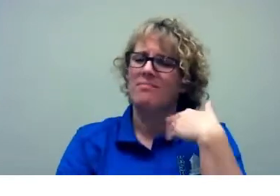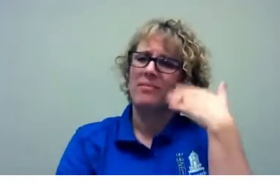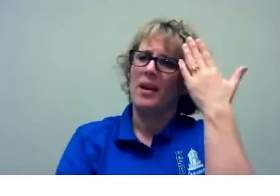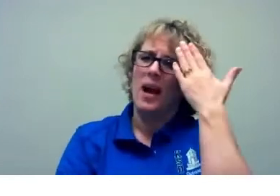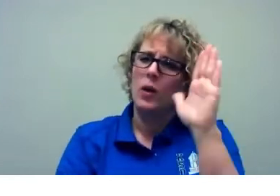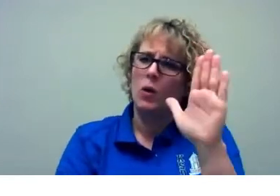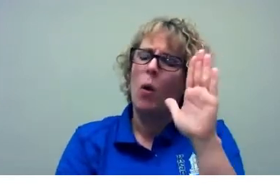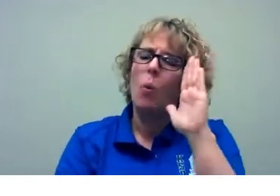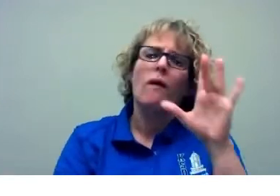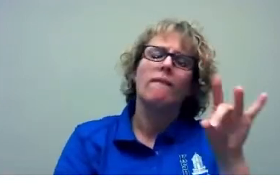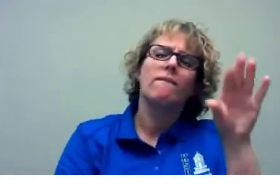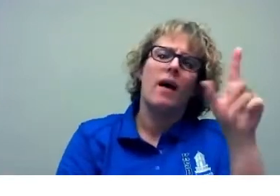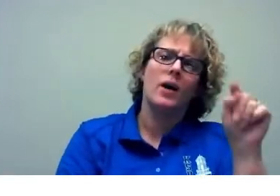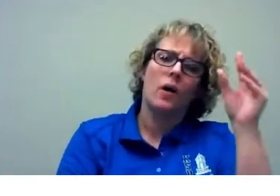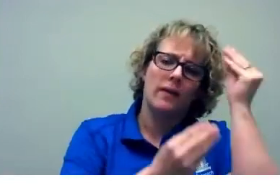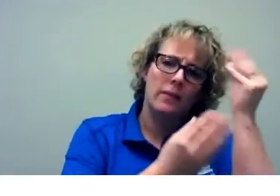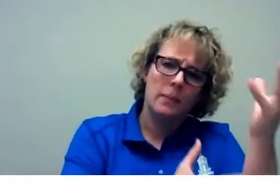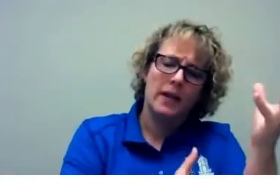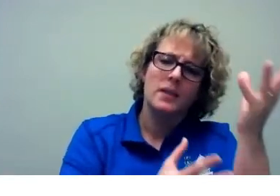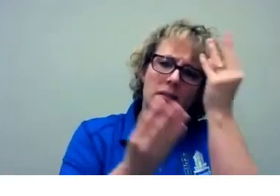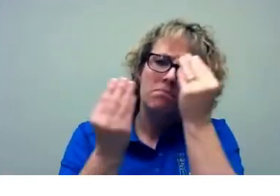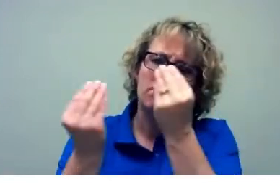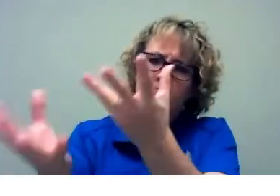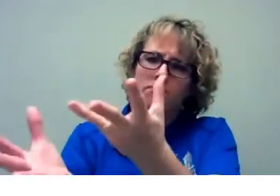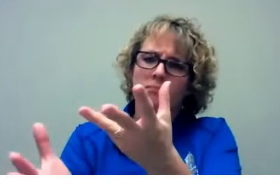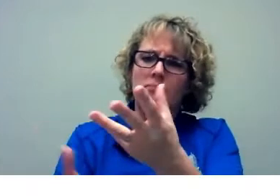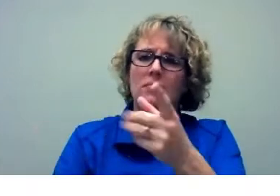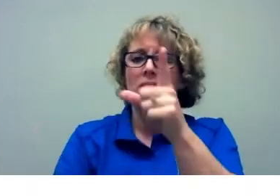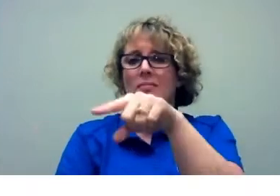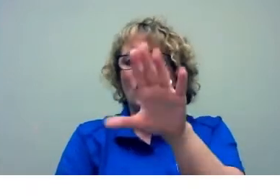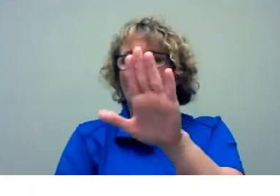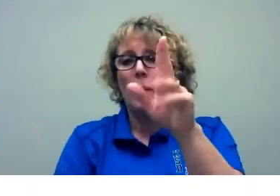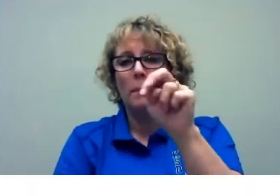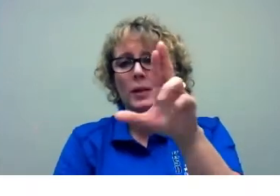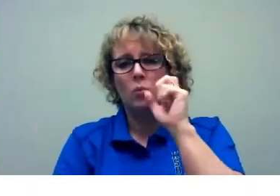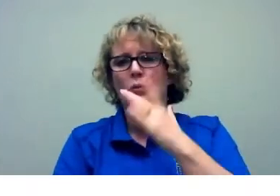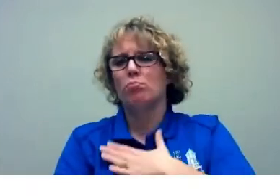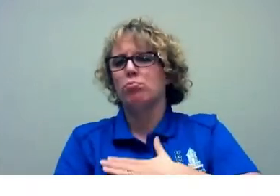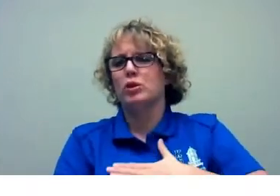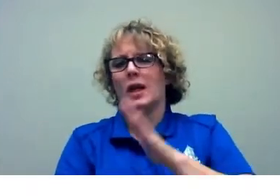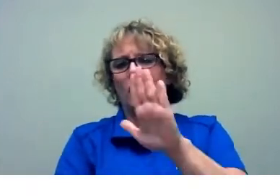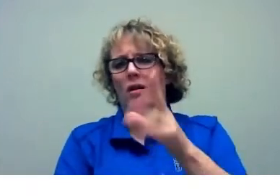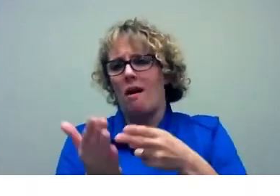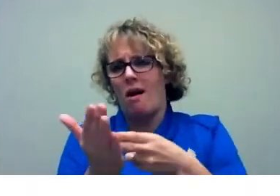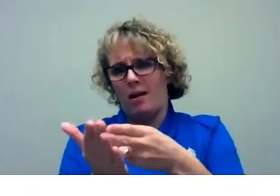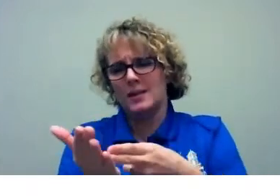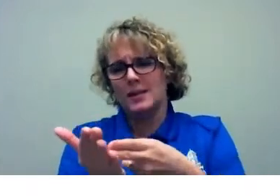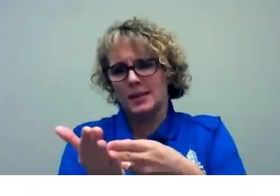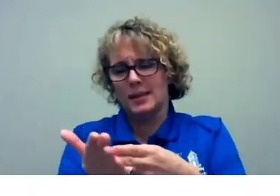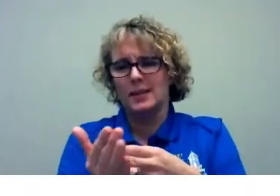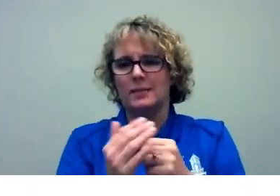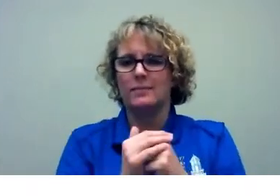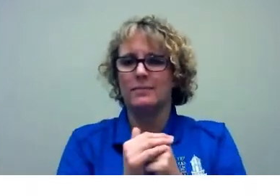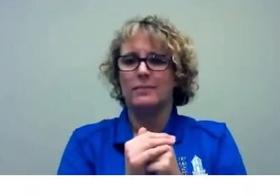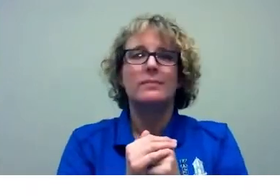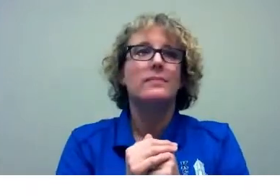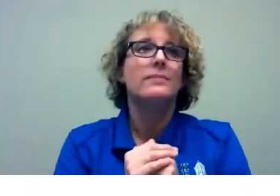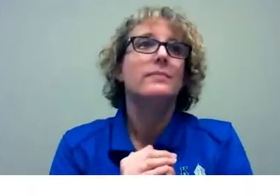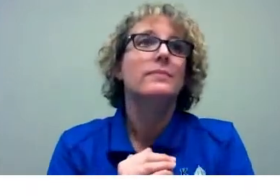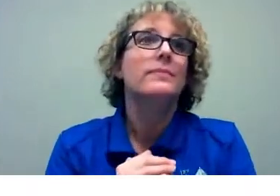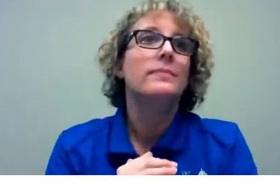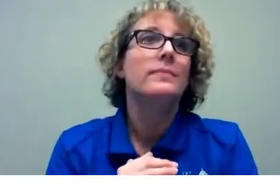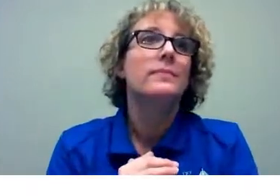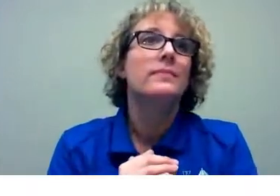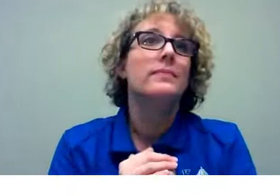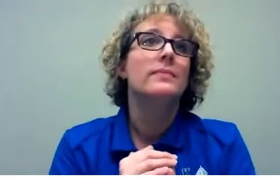Make sure you are honest and inform your peers. When you don't know the answer to their question, just say, "Hey, I don't know, but I'll find out and I'll let you know